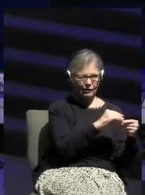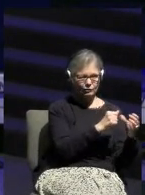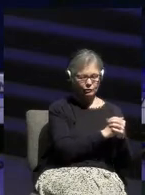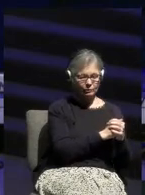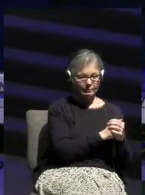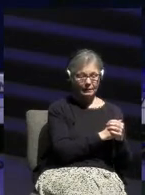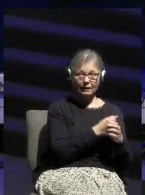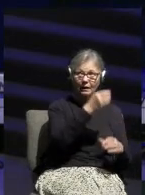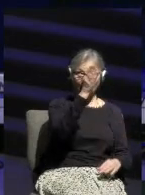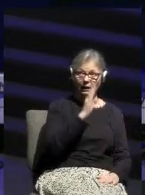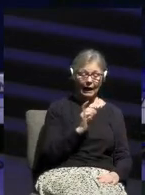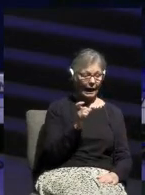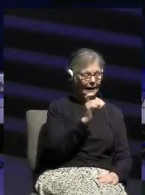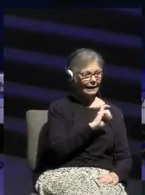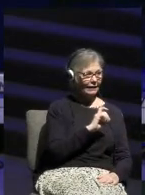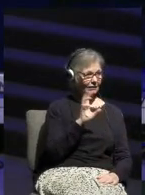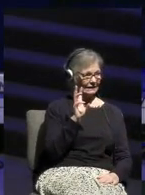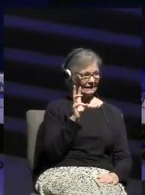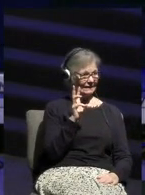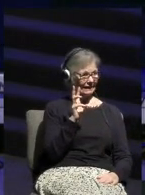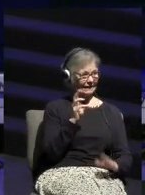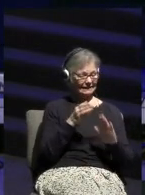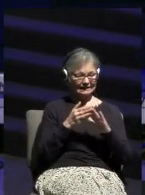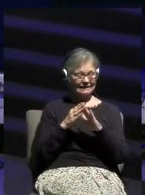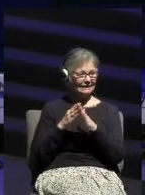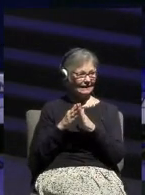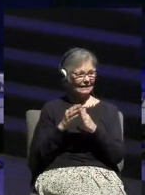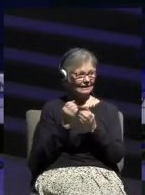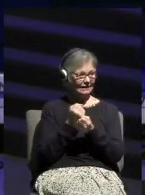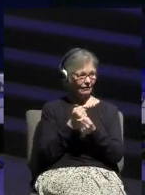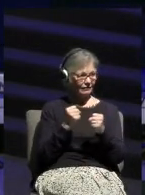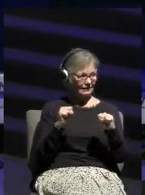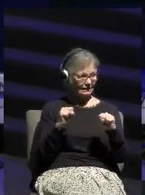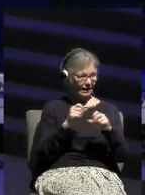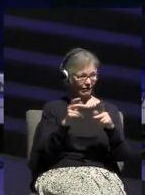6 cities of refuge.